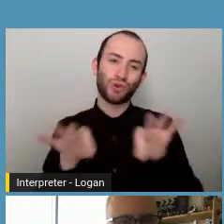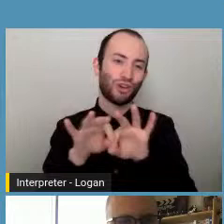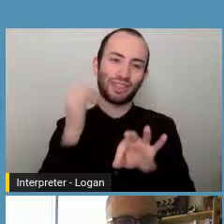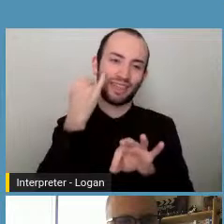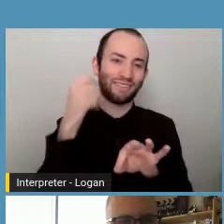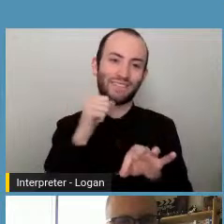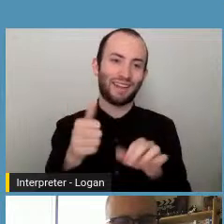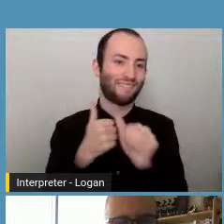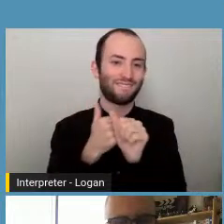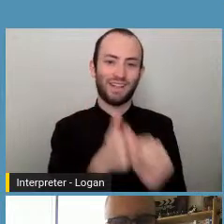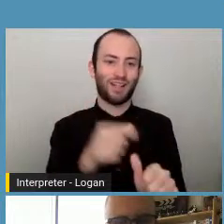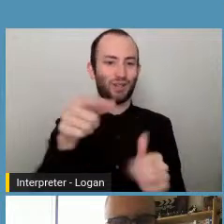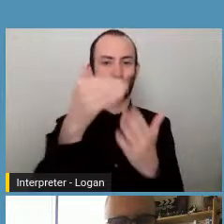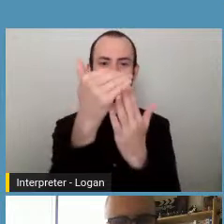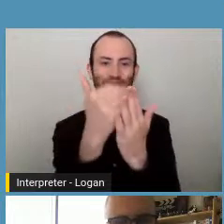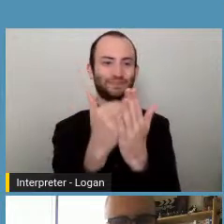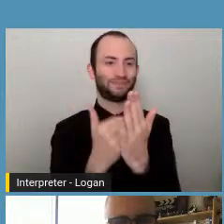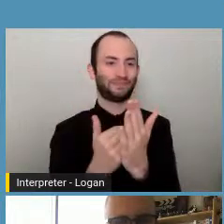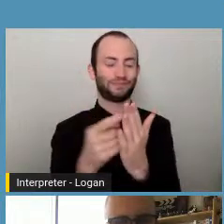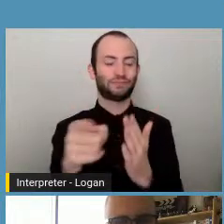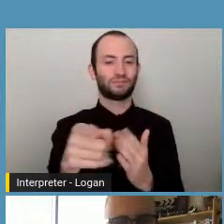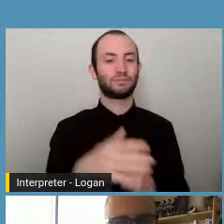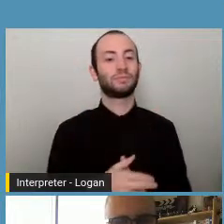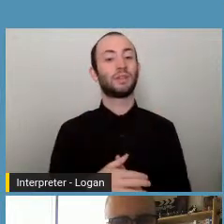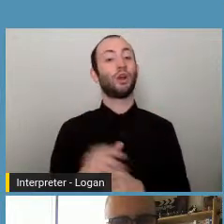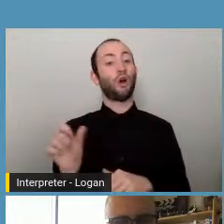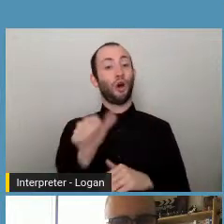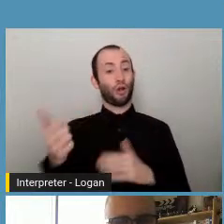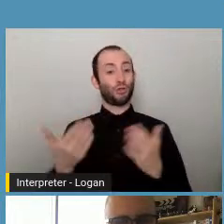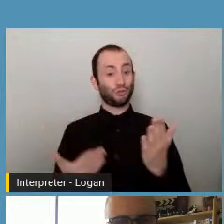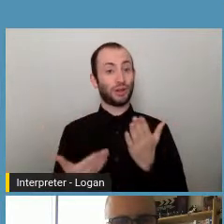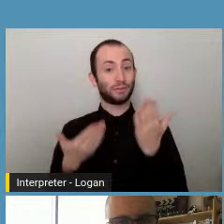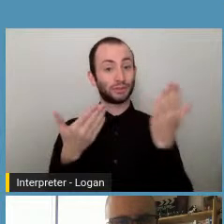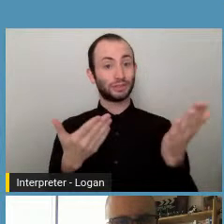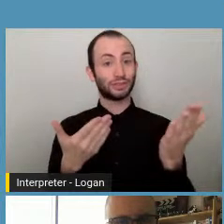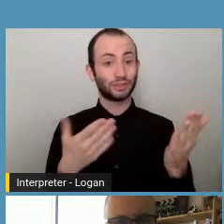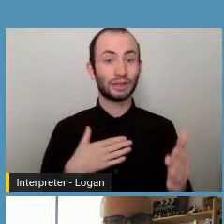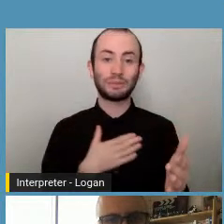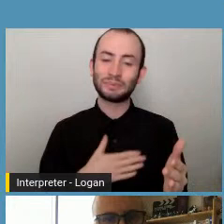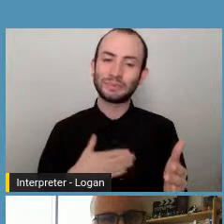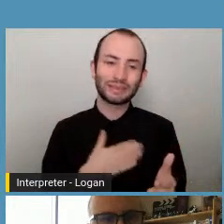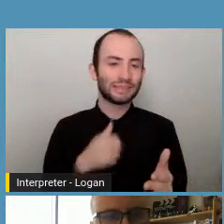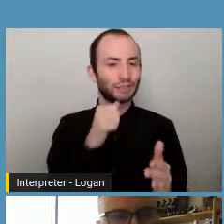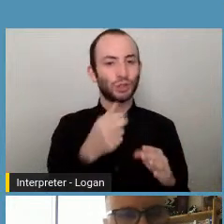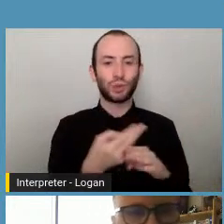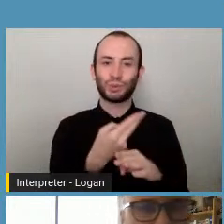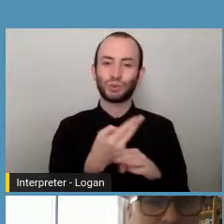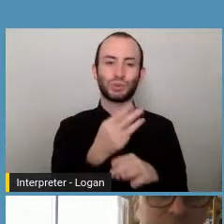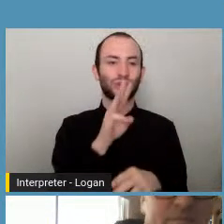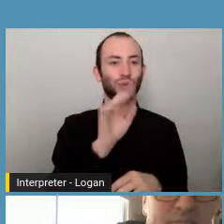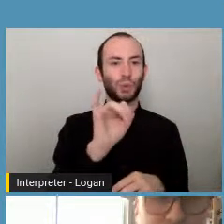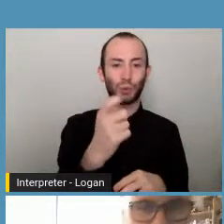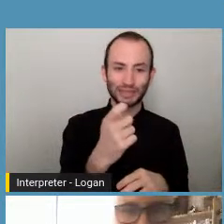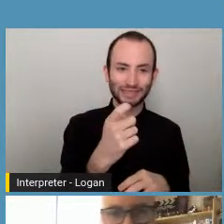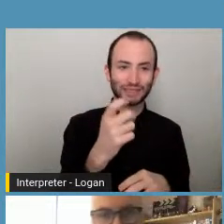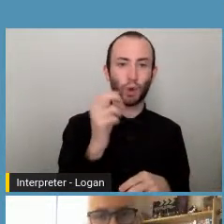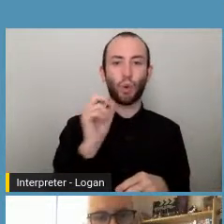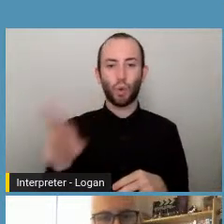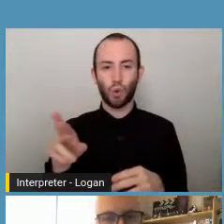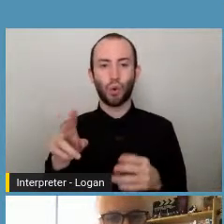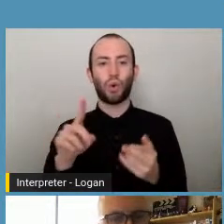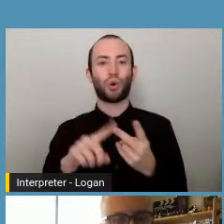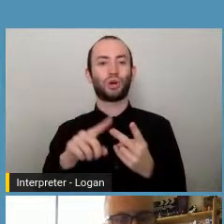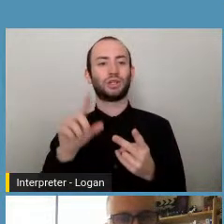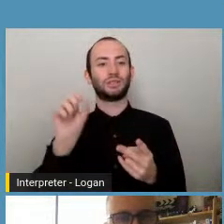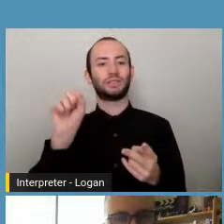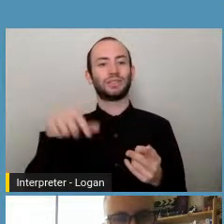And really quick on recommendations, please avoid Wix and Squarespace if you can, preferring WordPress